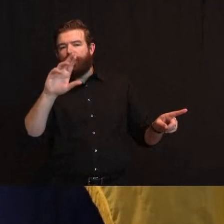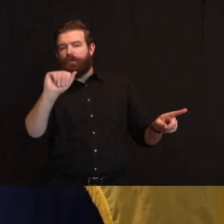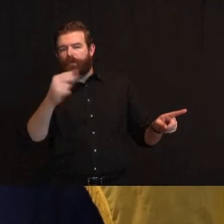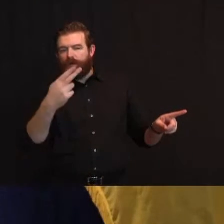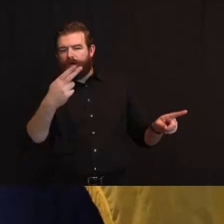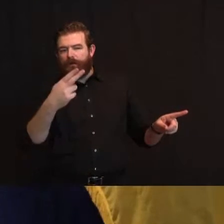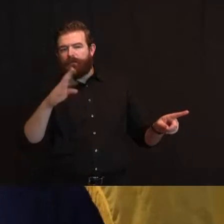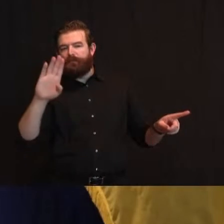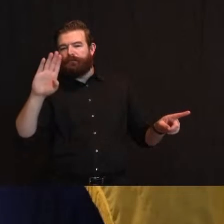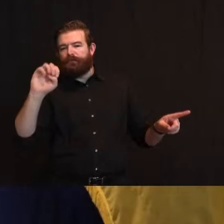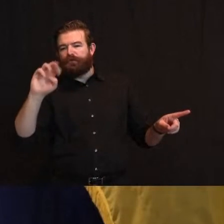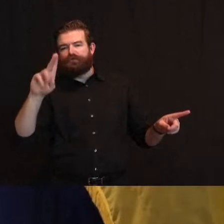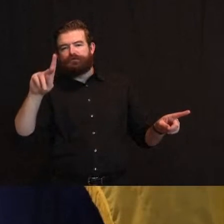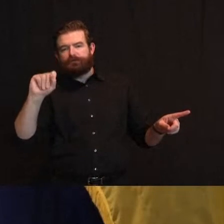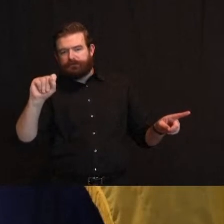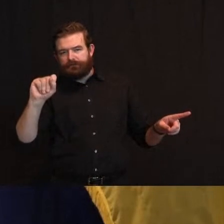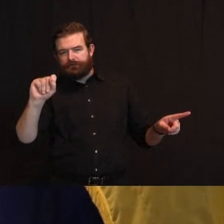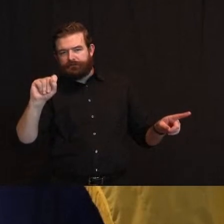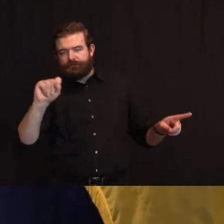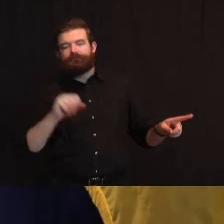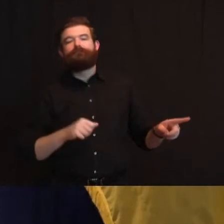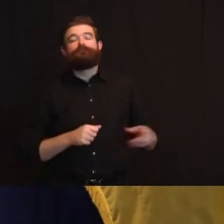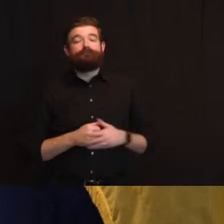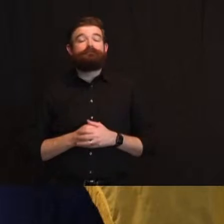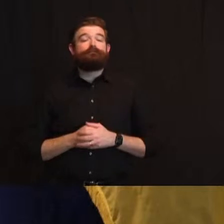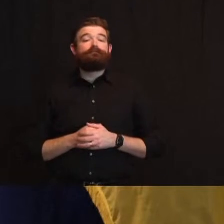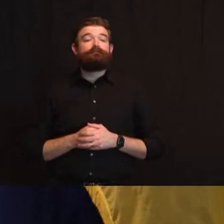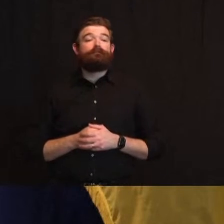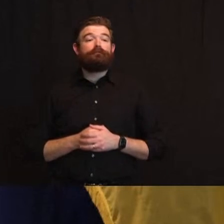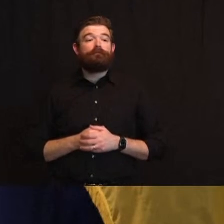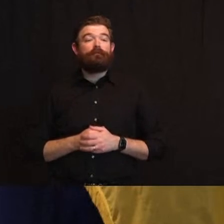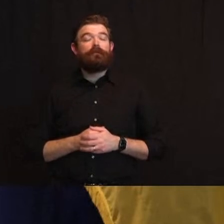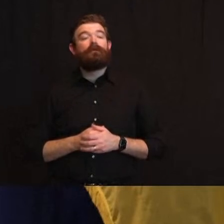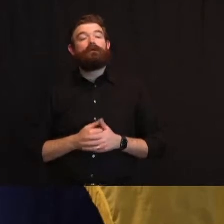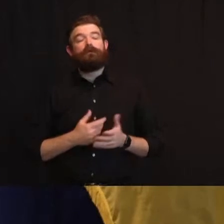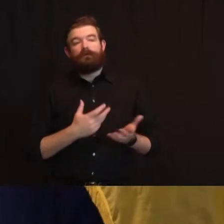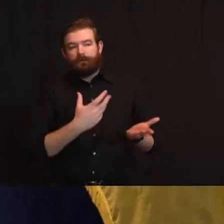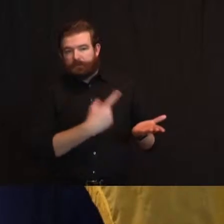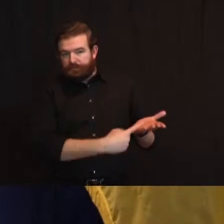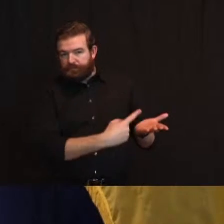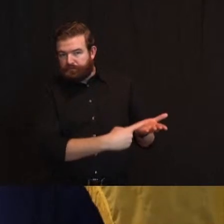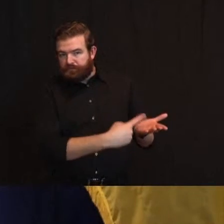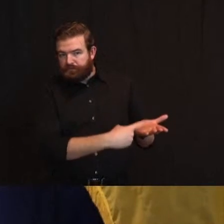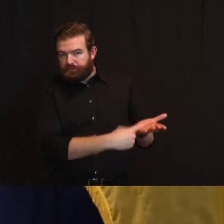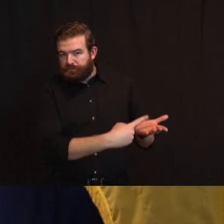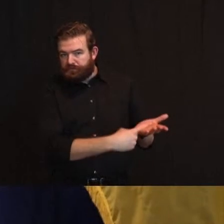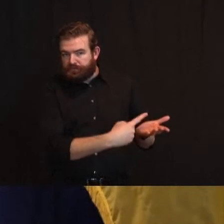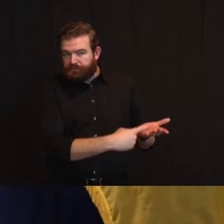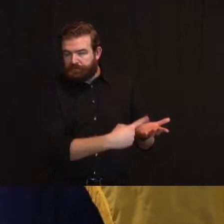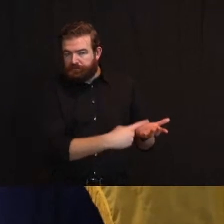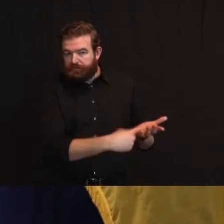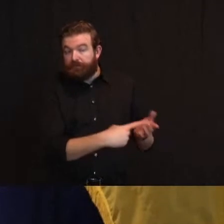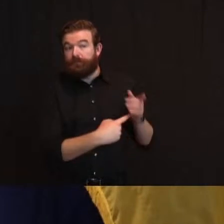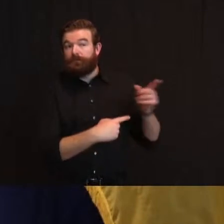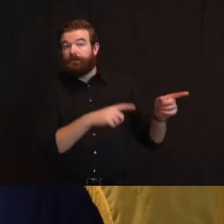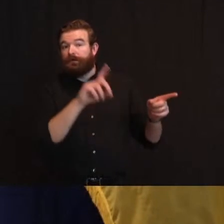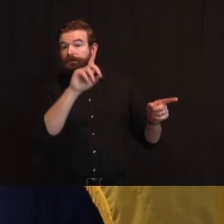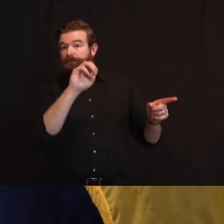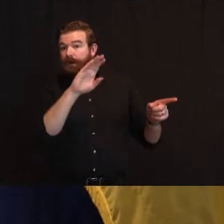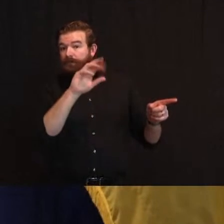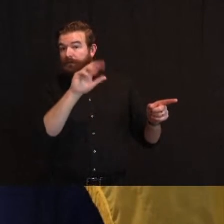including the two of us, and Pat as well. She's been a very good advisor to us. We talked about